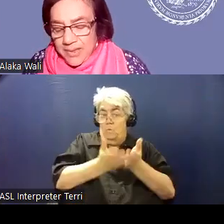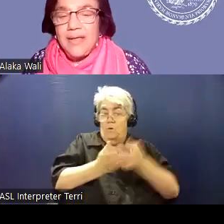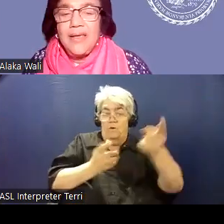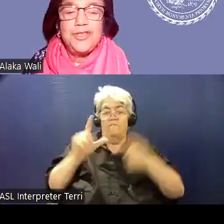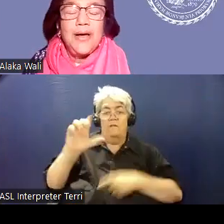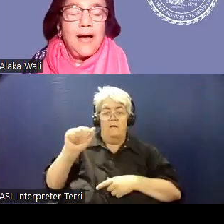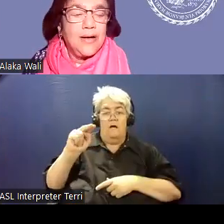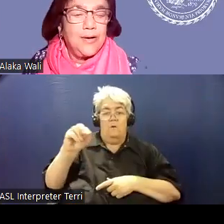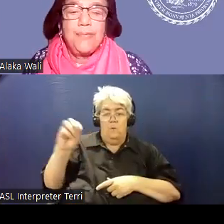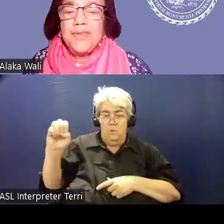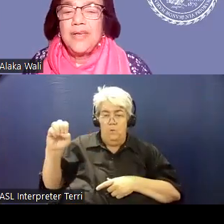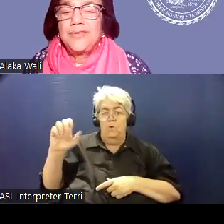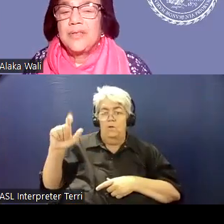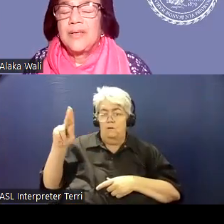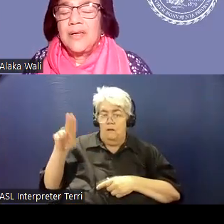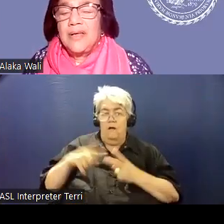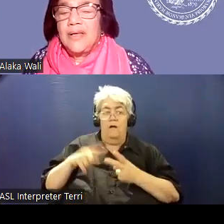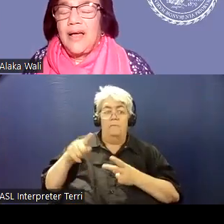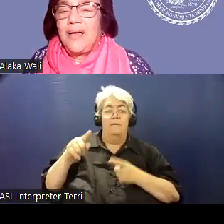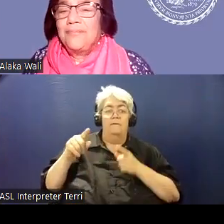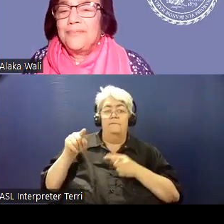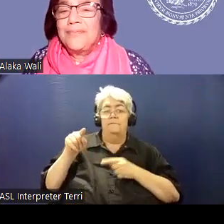club in Chicago, where they used to